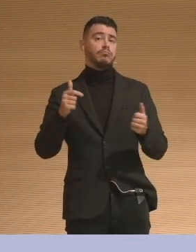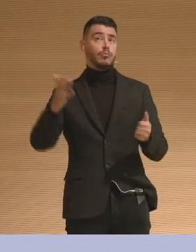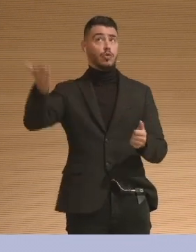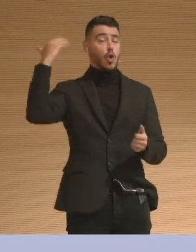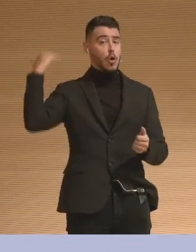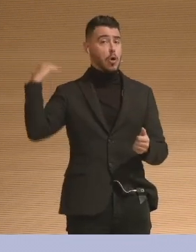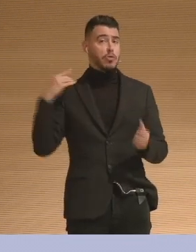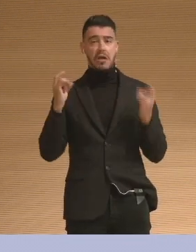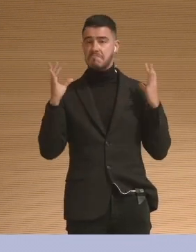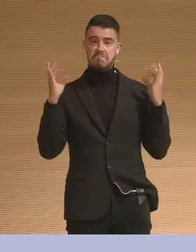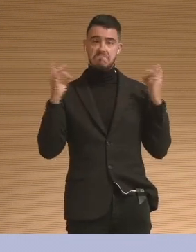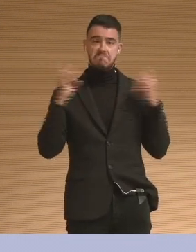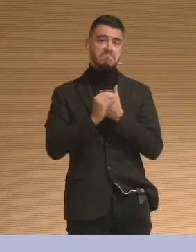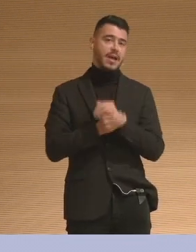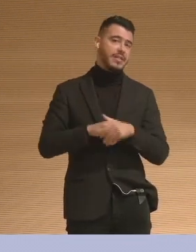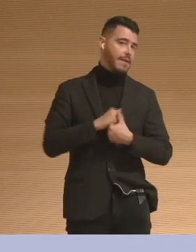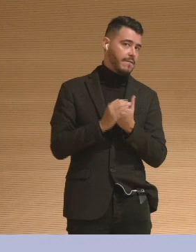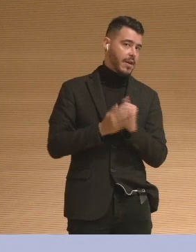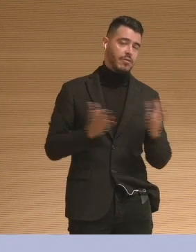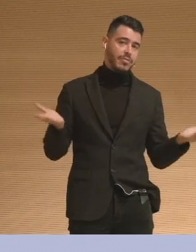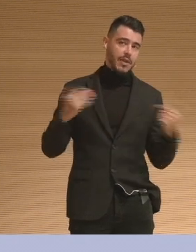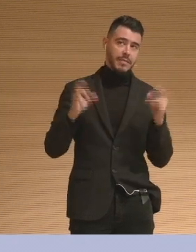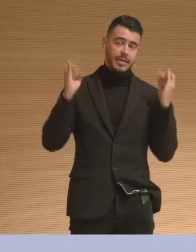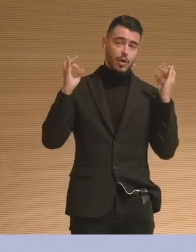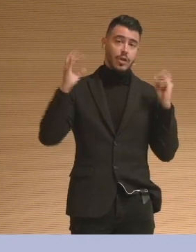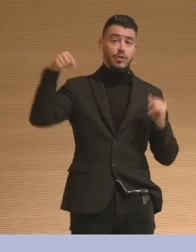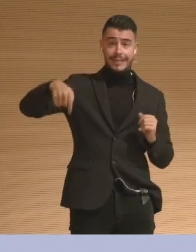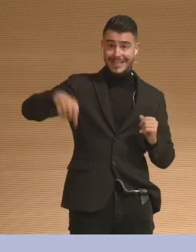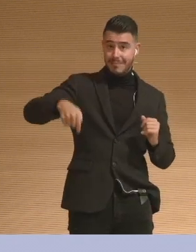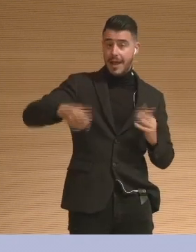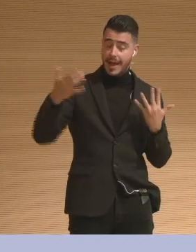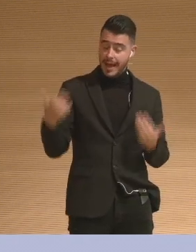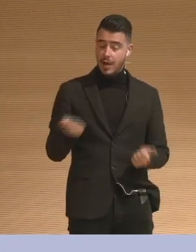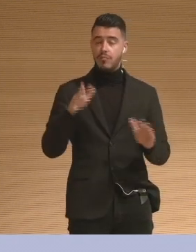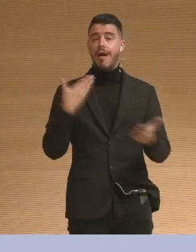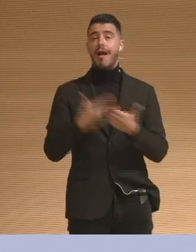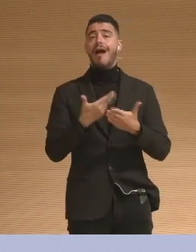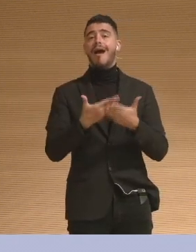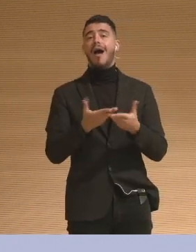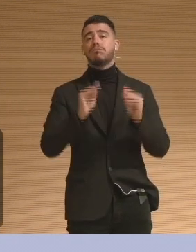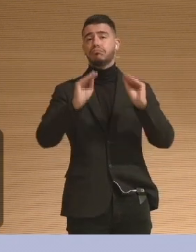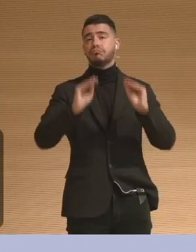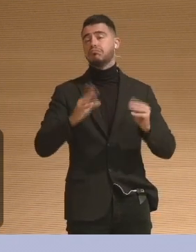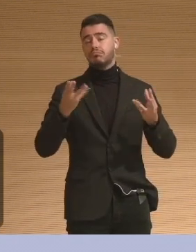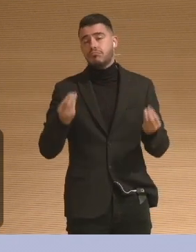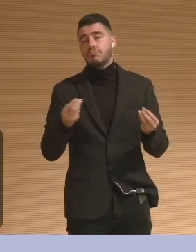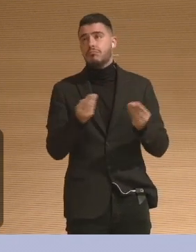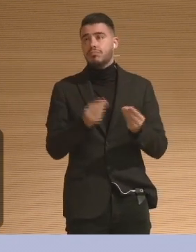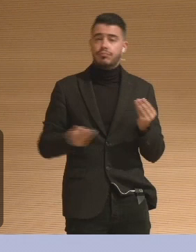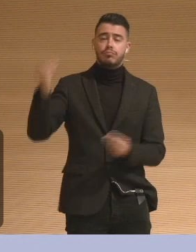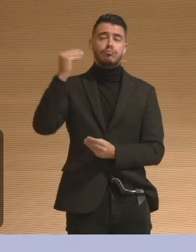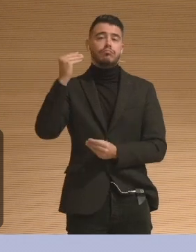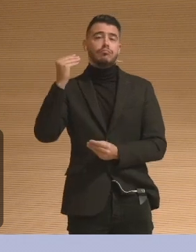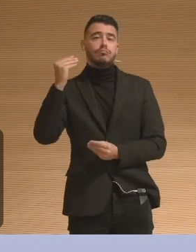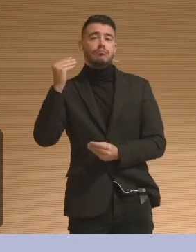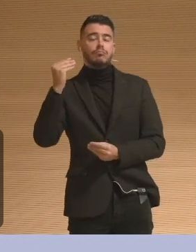have more and more evidence on how the arts and cultural activities improve health and well-being, and the government and the